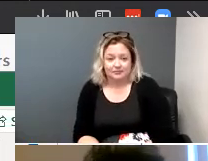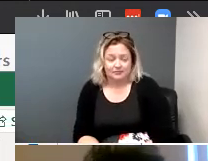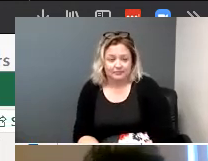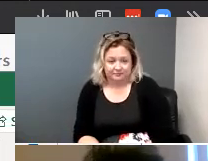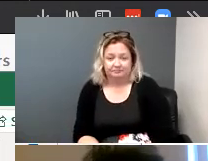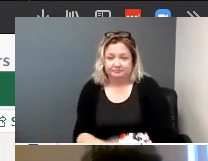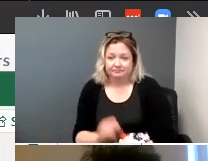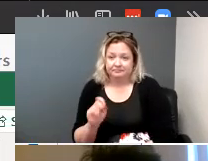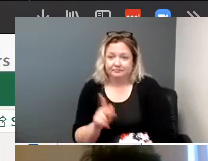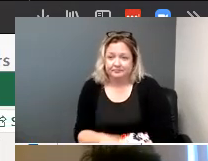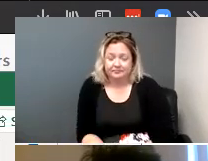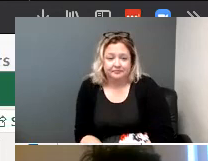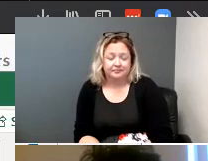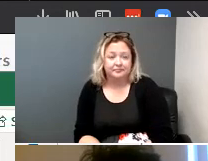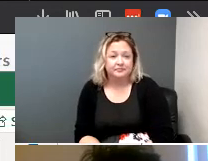Okay.